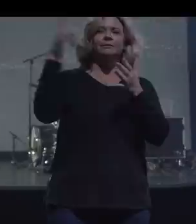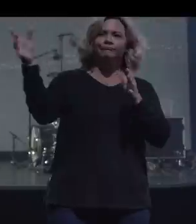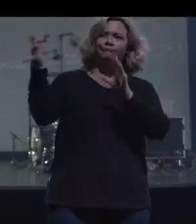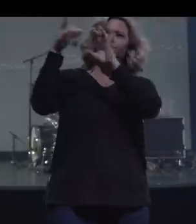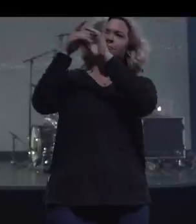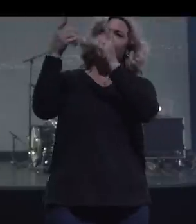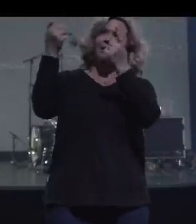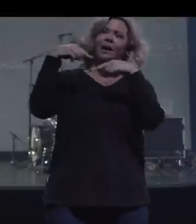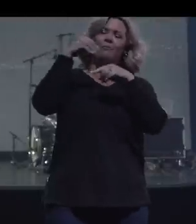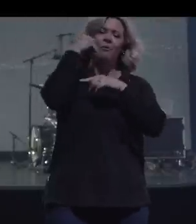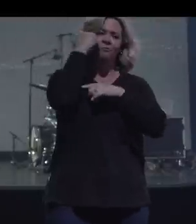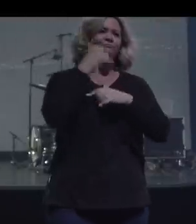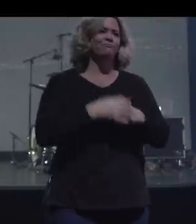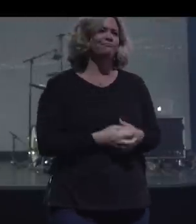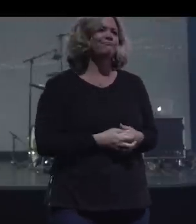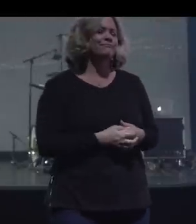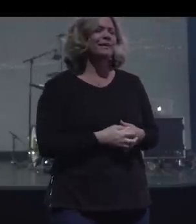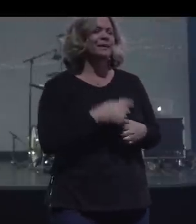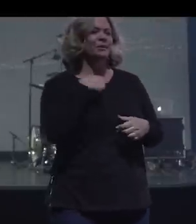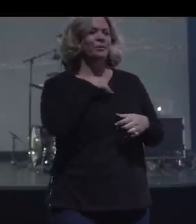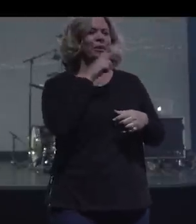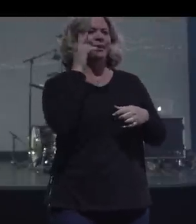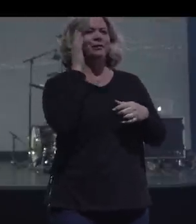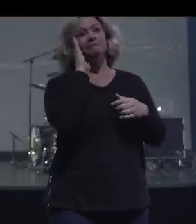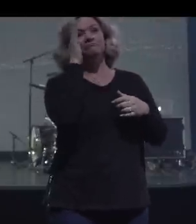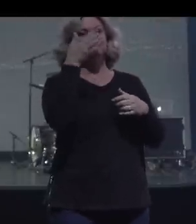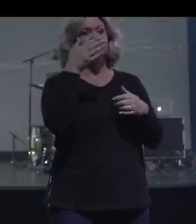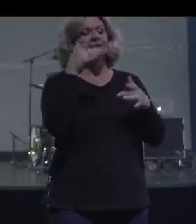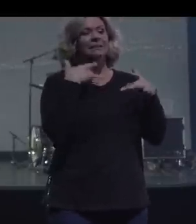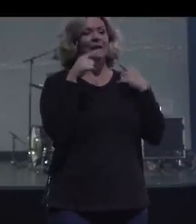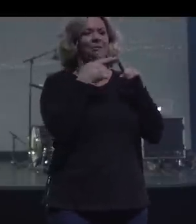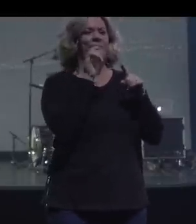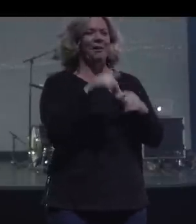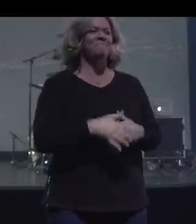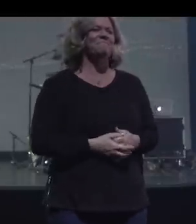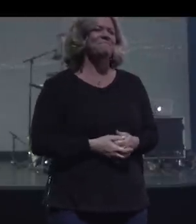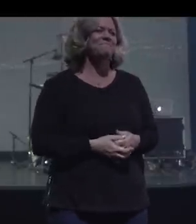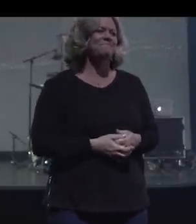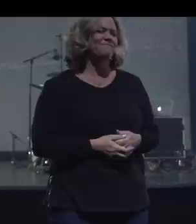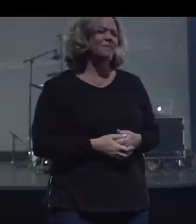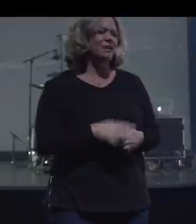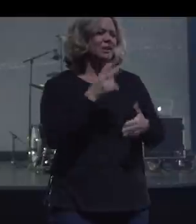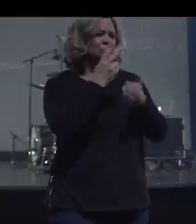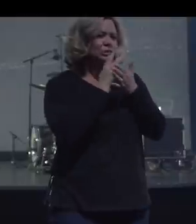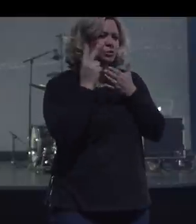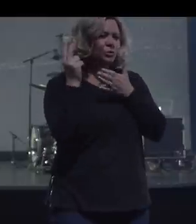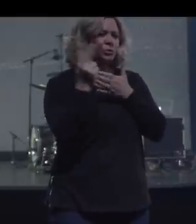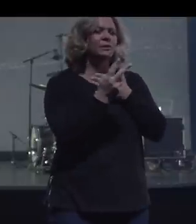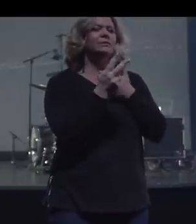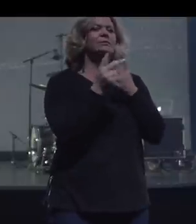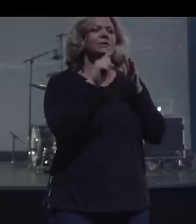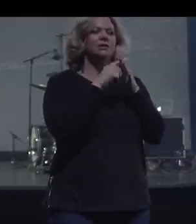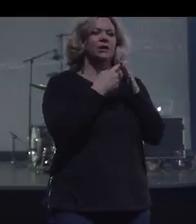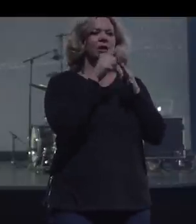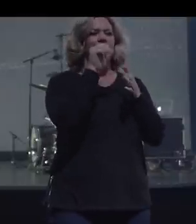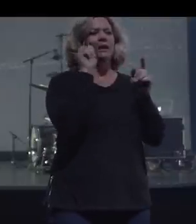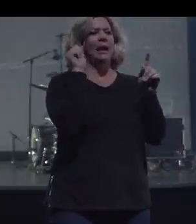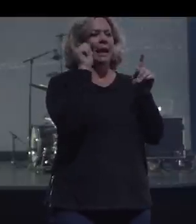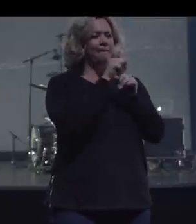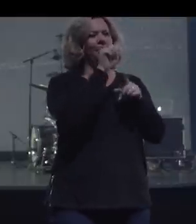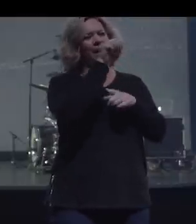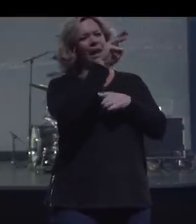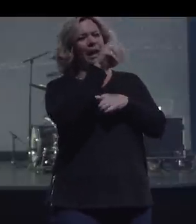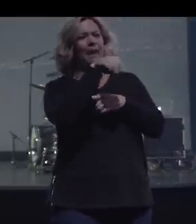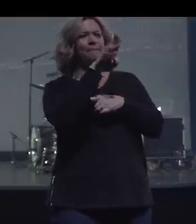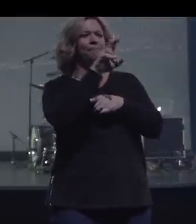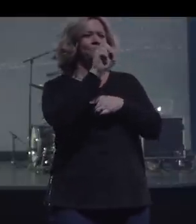season, and we look forward to celebrating that with you. Right now, though, we're going to start a two-week series called Ambush.